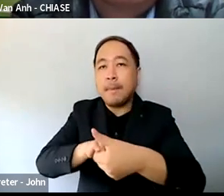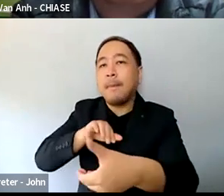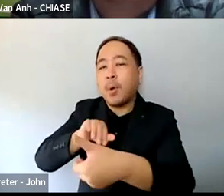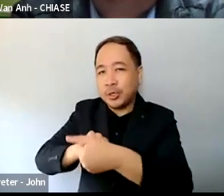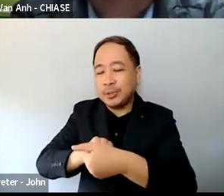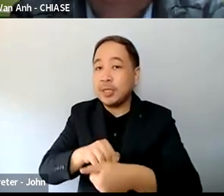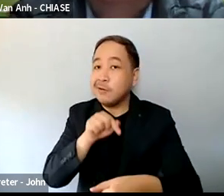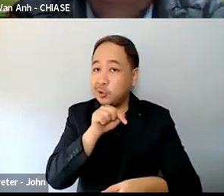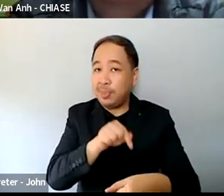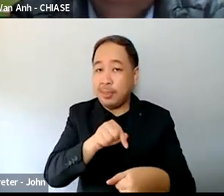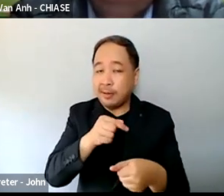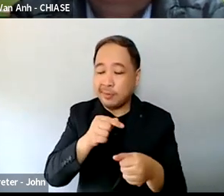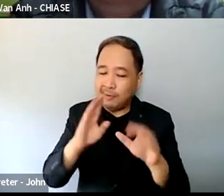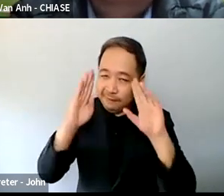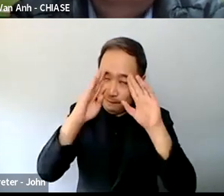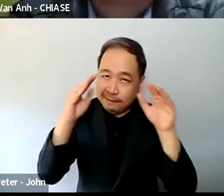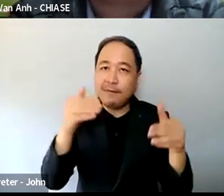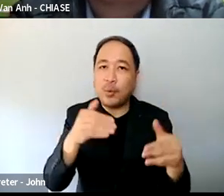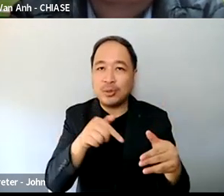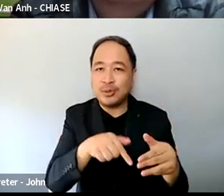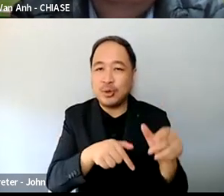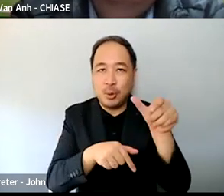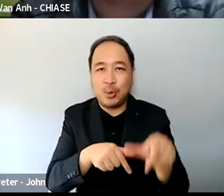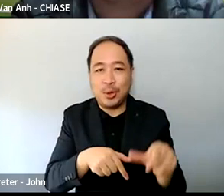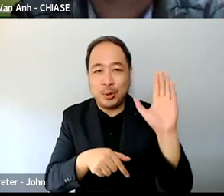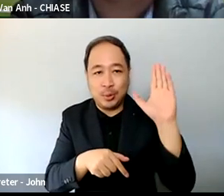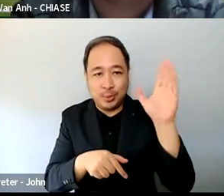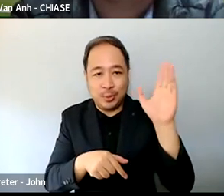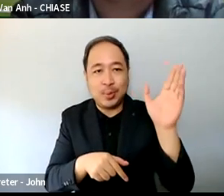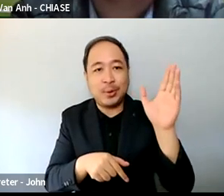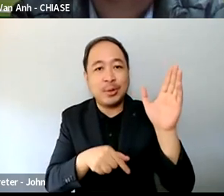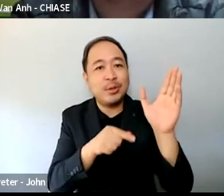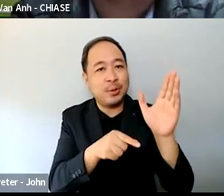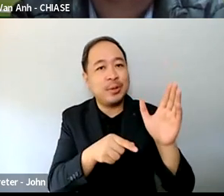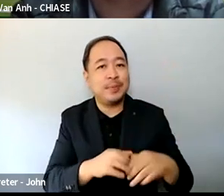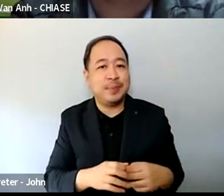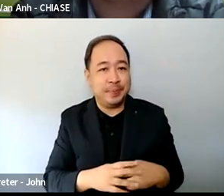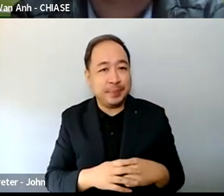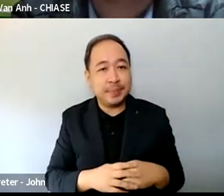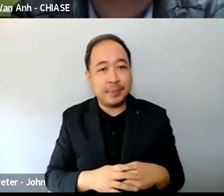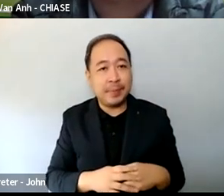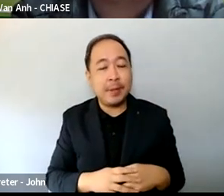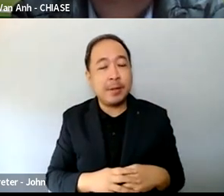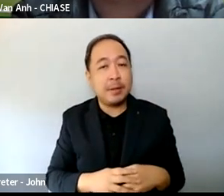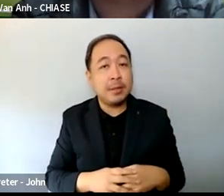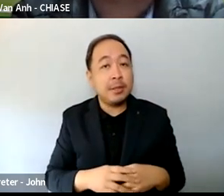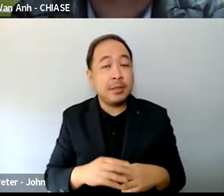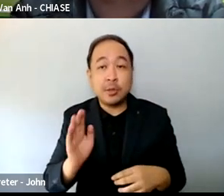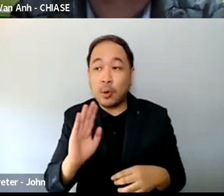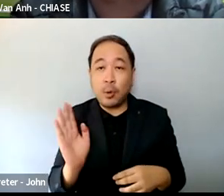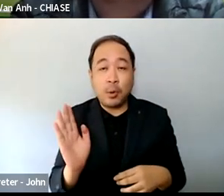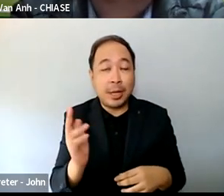our the speaker, Chandni Joshi. Now, hearing all of you